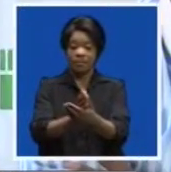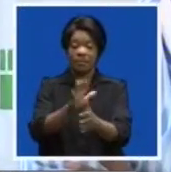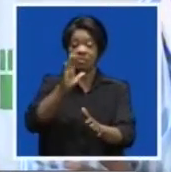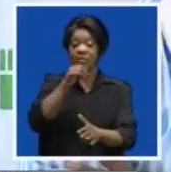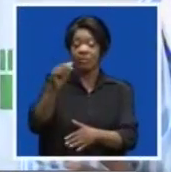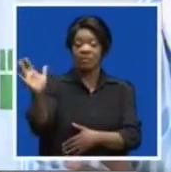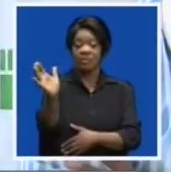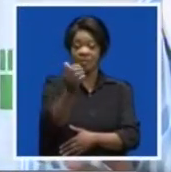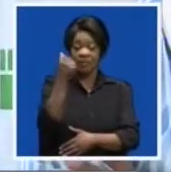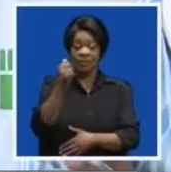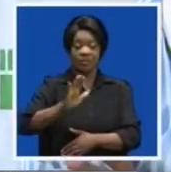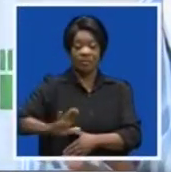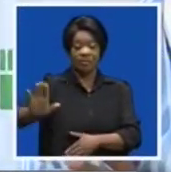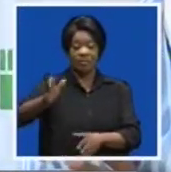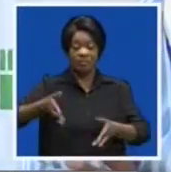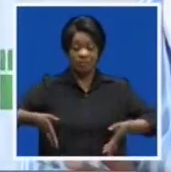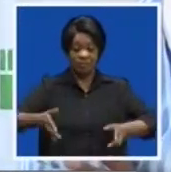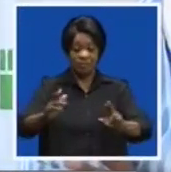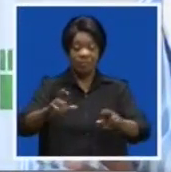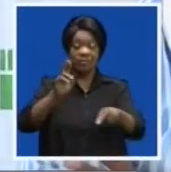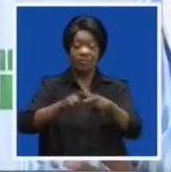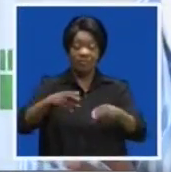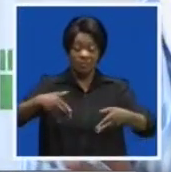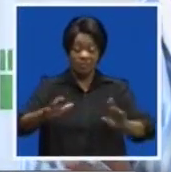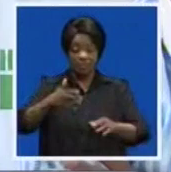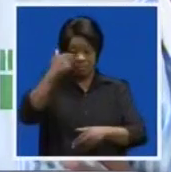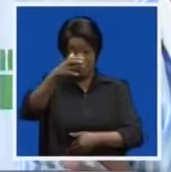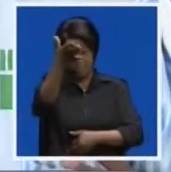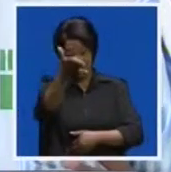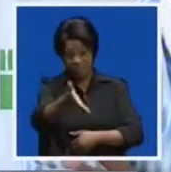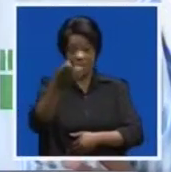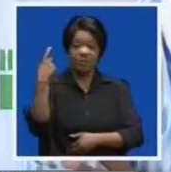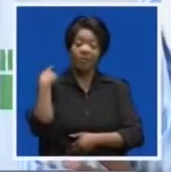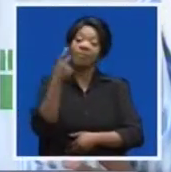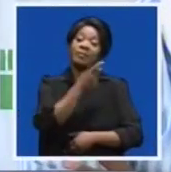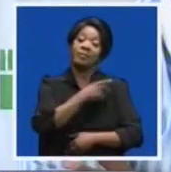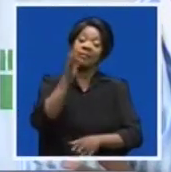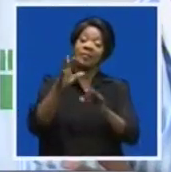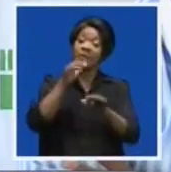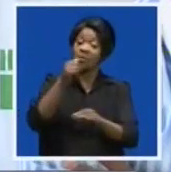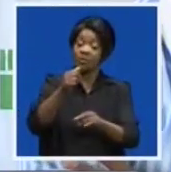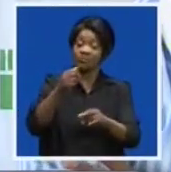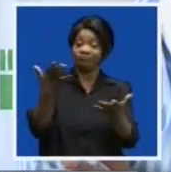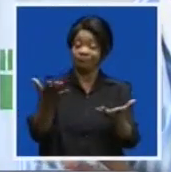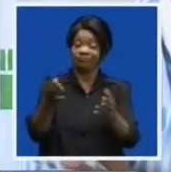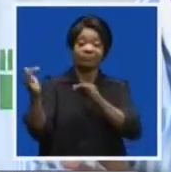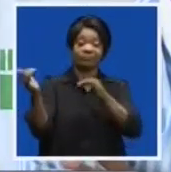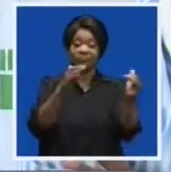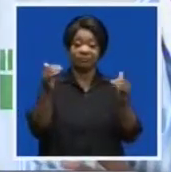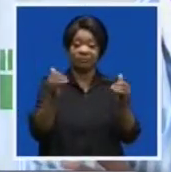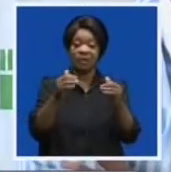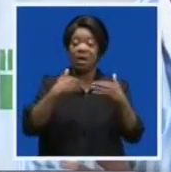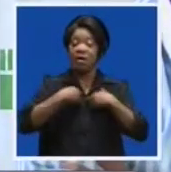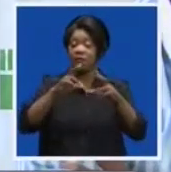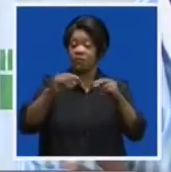allowances because they get sitting allowances to go to parliament. So if you don't sit in parliament and debate, you have no moral